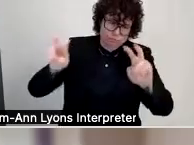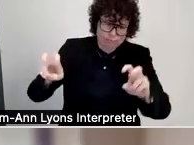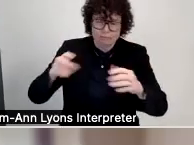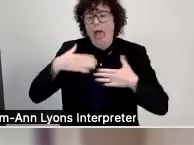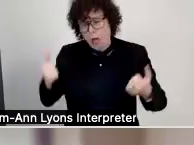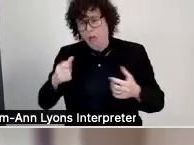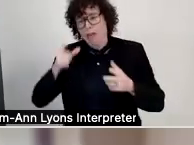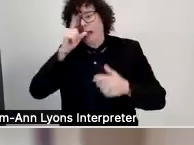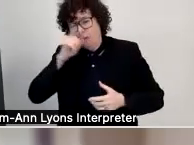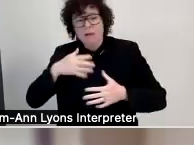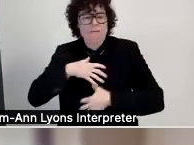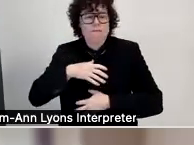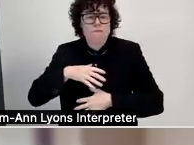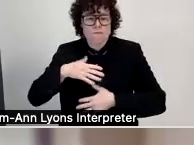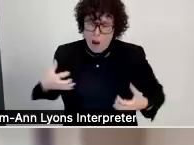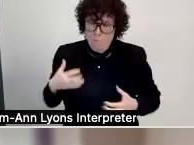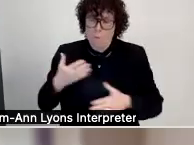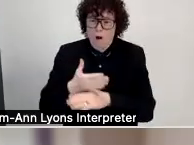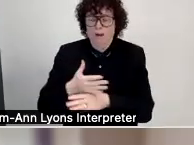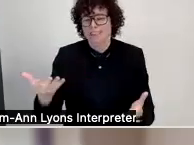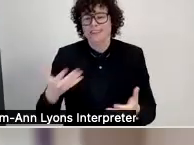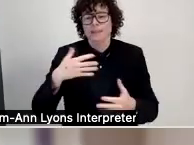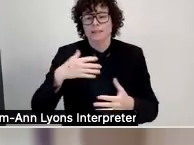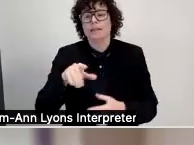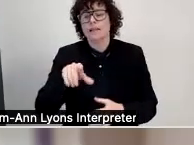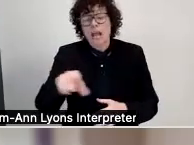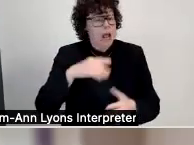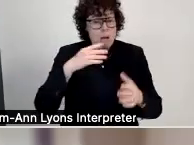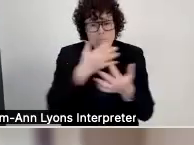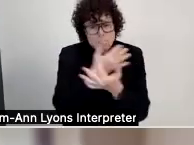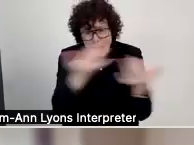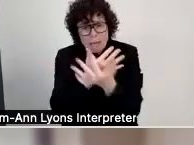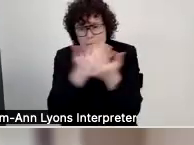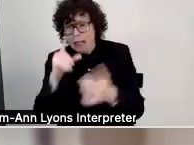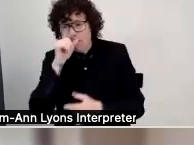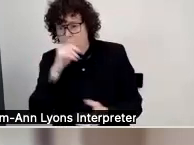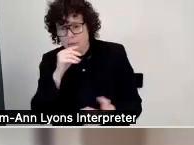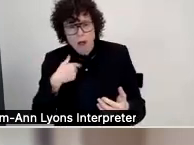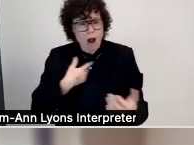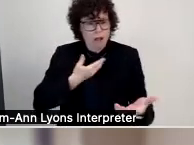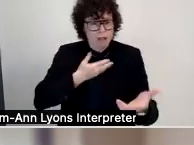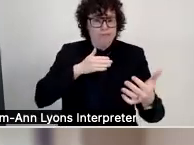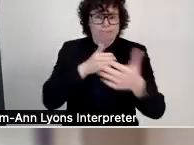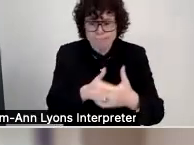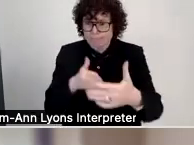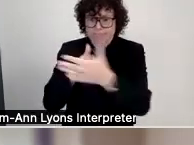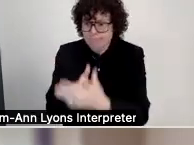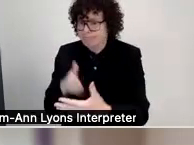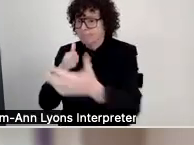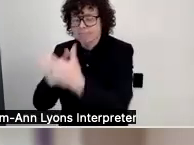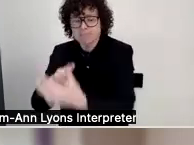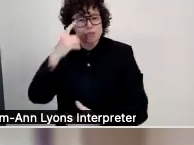from Jane that many of the health professionals she has encountered were not prepared to provide care to Sarah and other people with